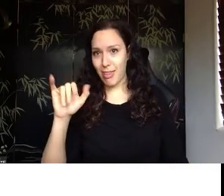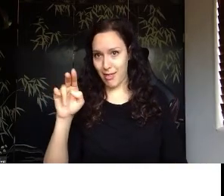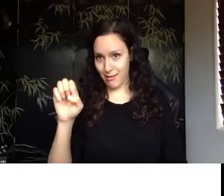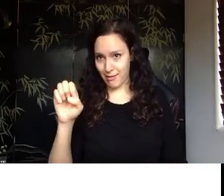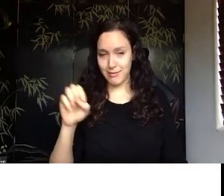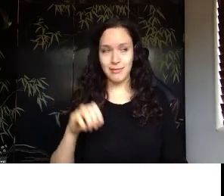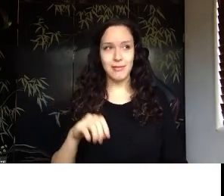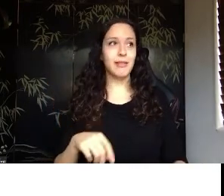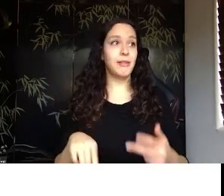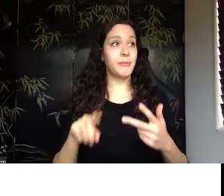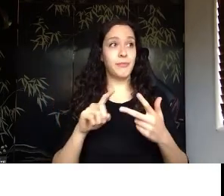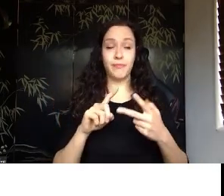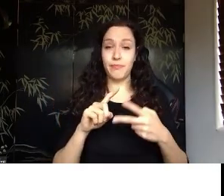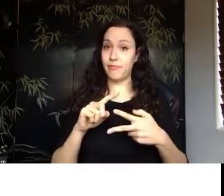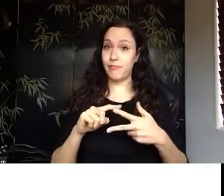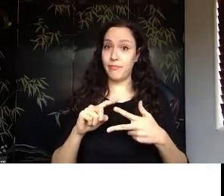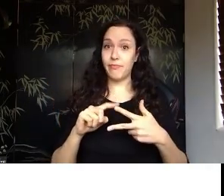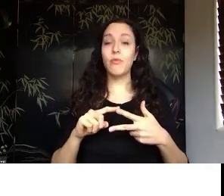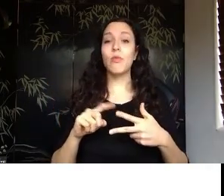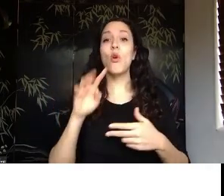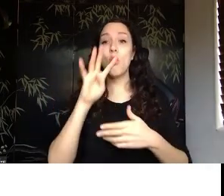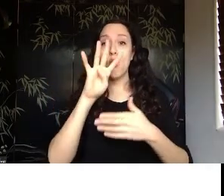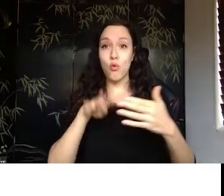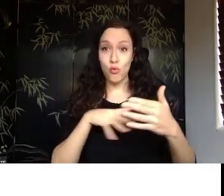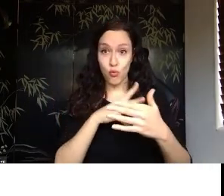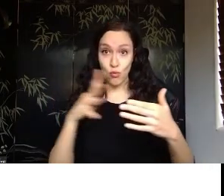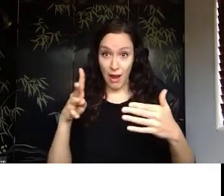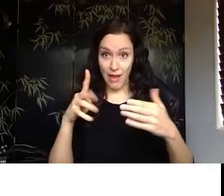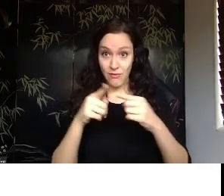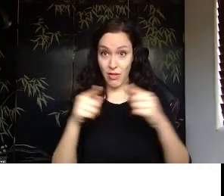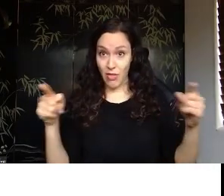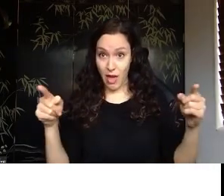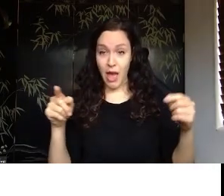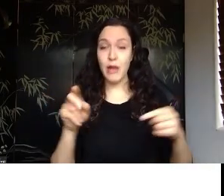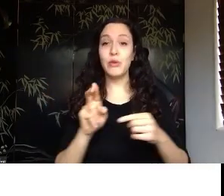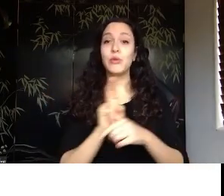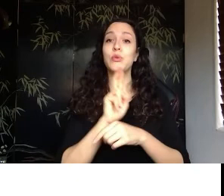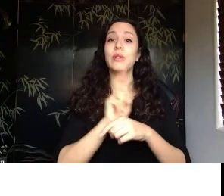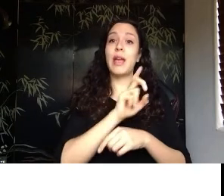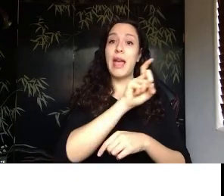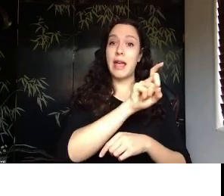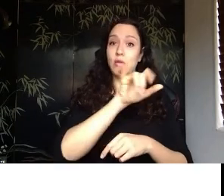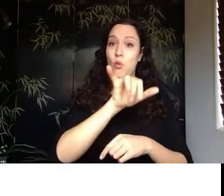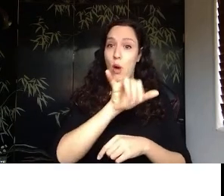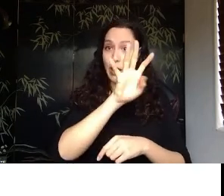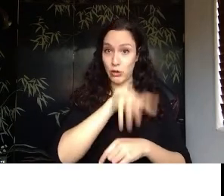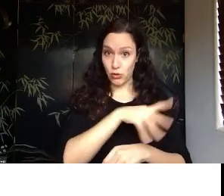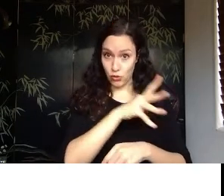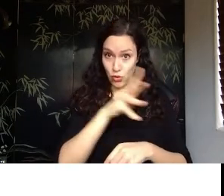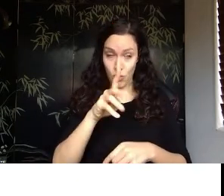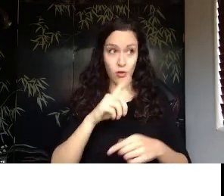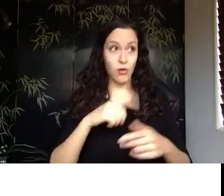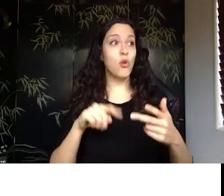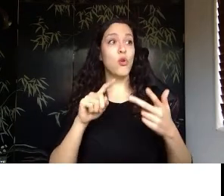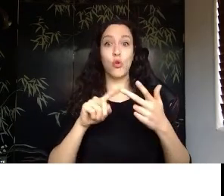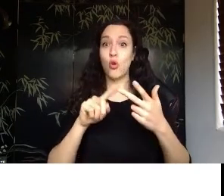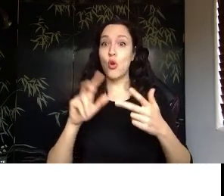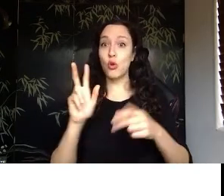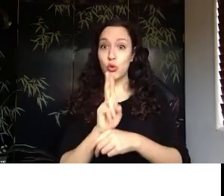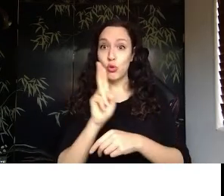we're going to graph lines using an XY chart, then using the trick, then by looking at intercepts.